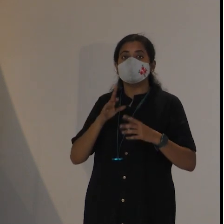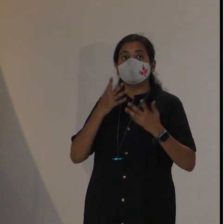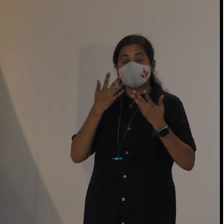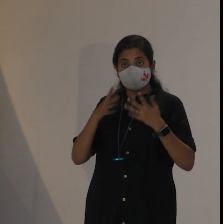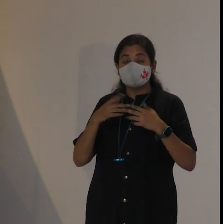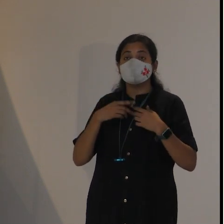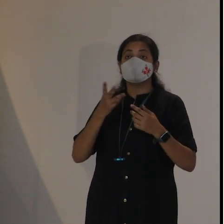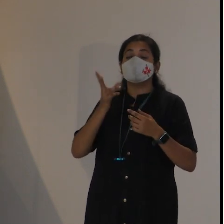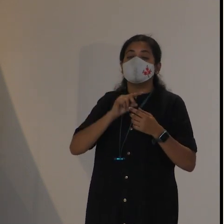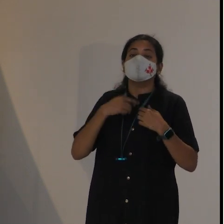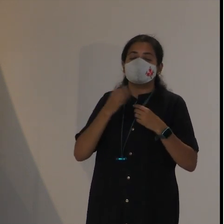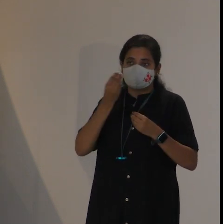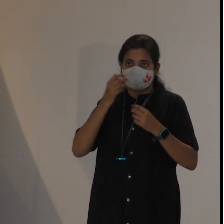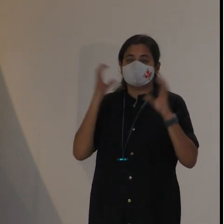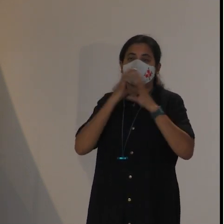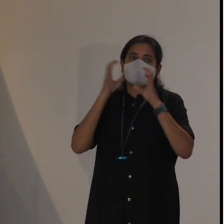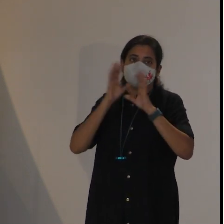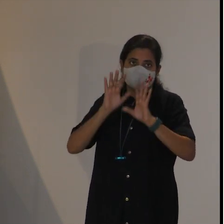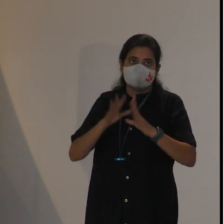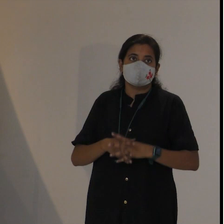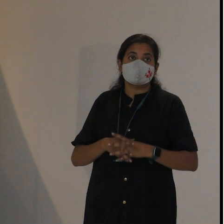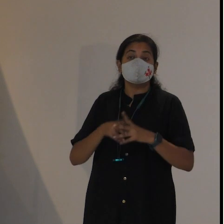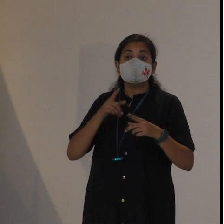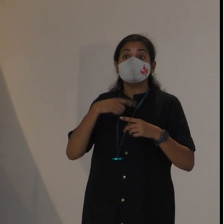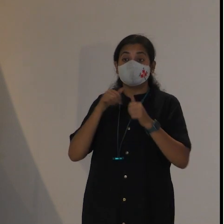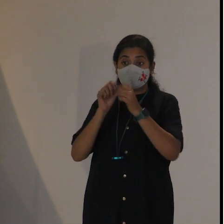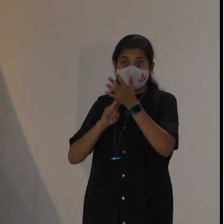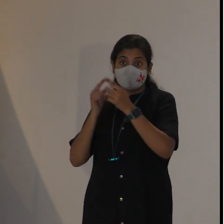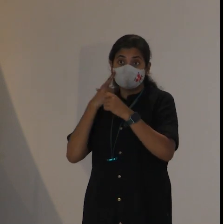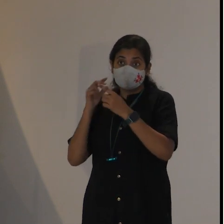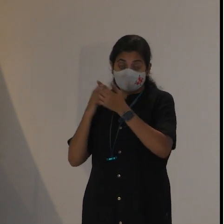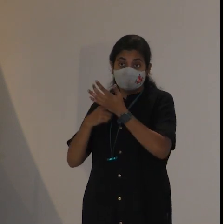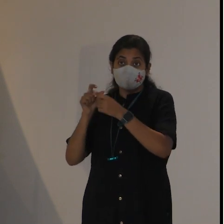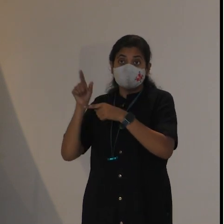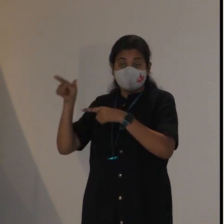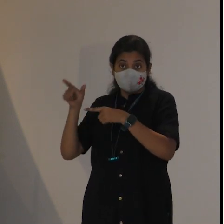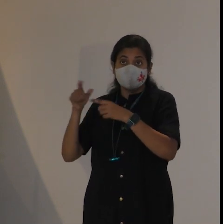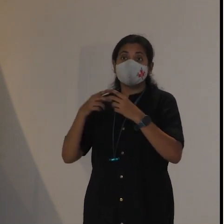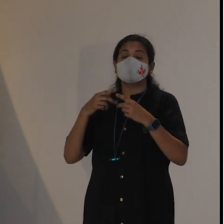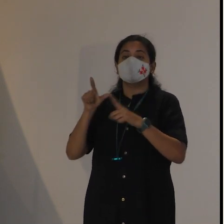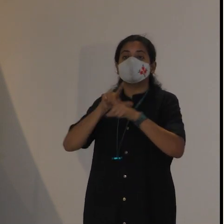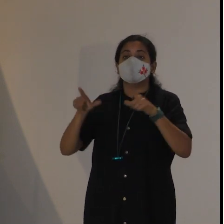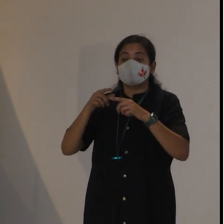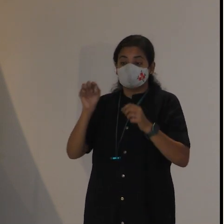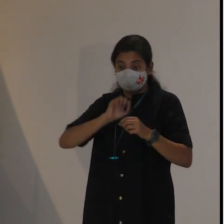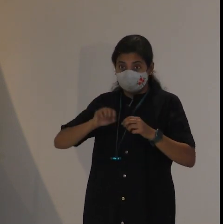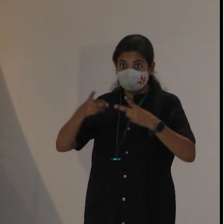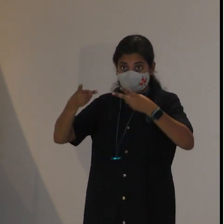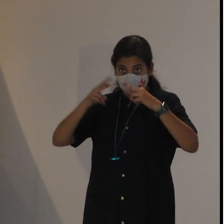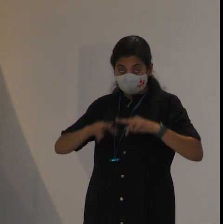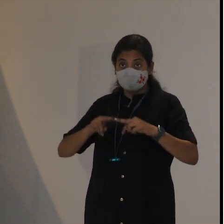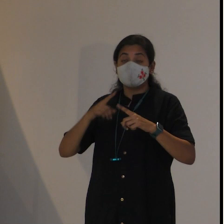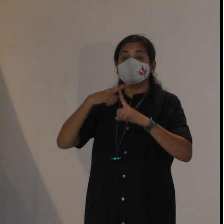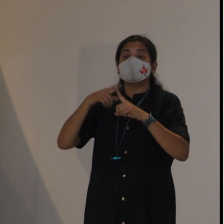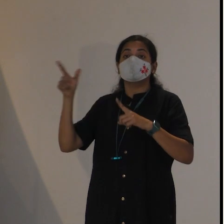the least I can do is try and confuse you. So what Anirudh does is he changes it from the language of writing to the language of